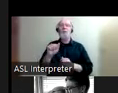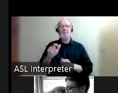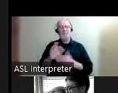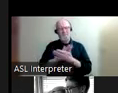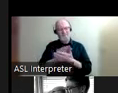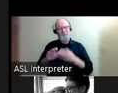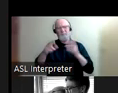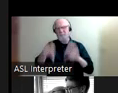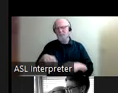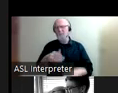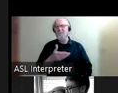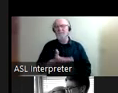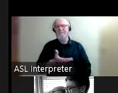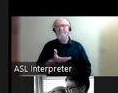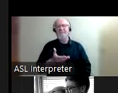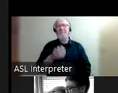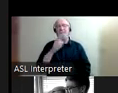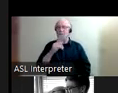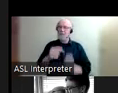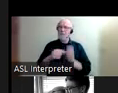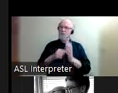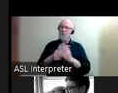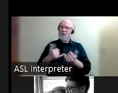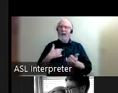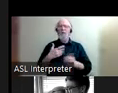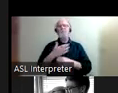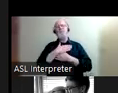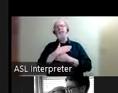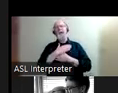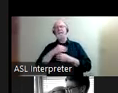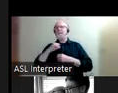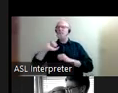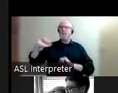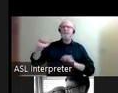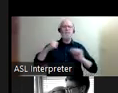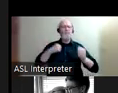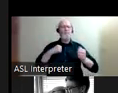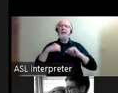person, you know, showing you how you can relax and, you know,